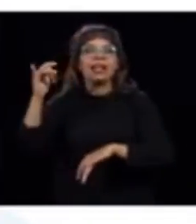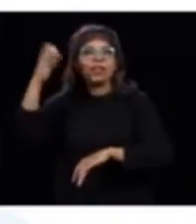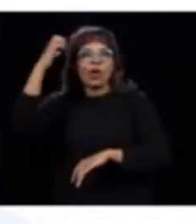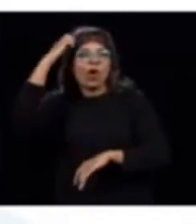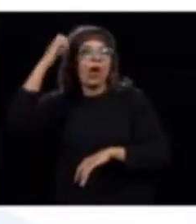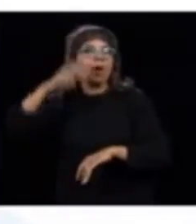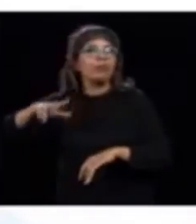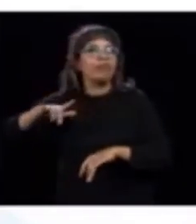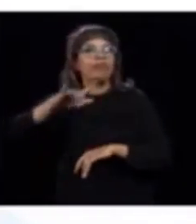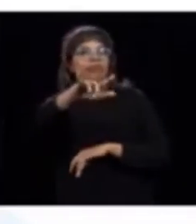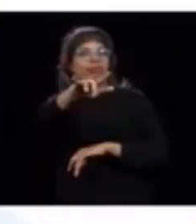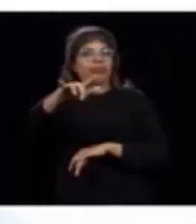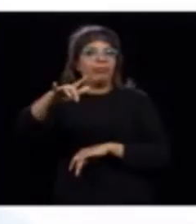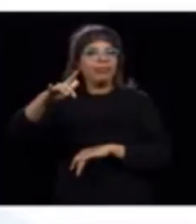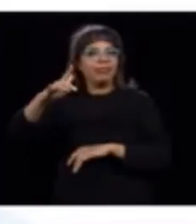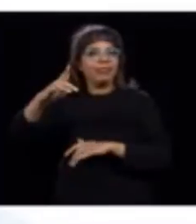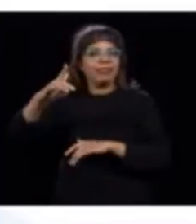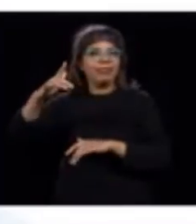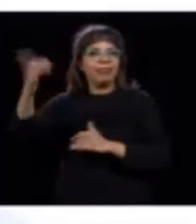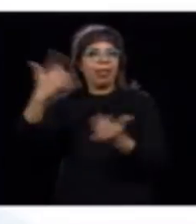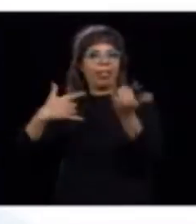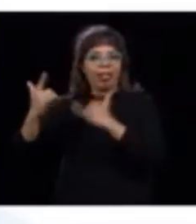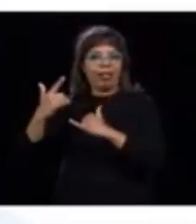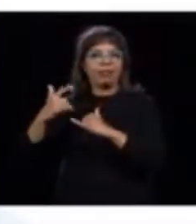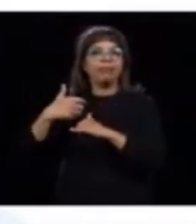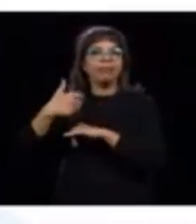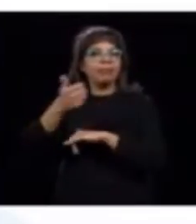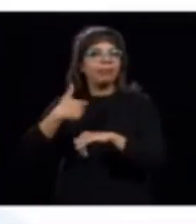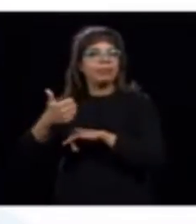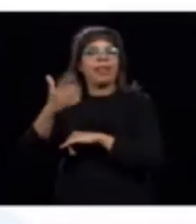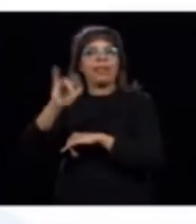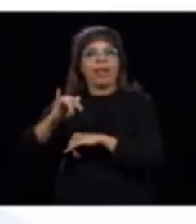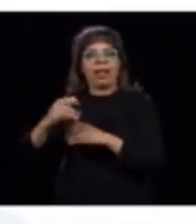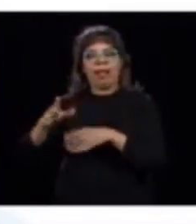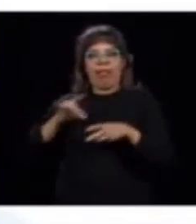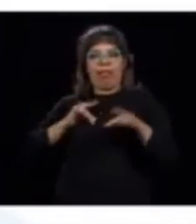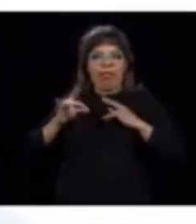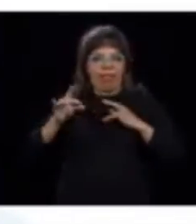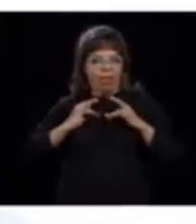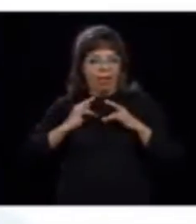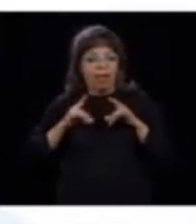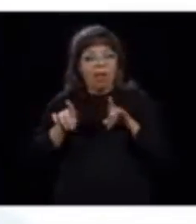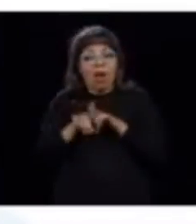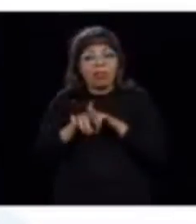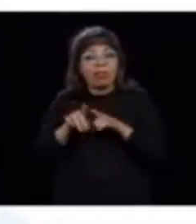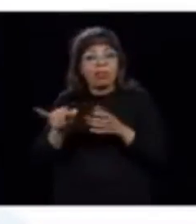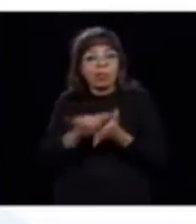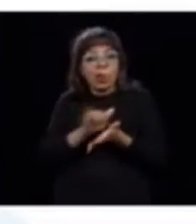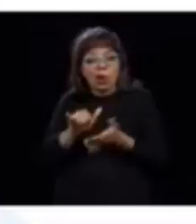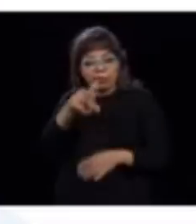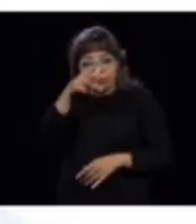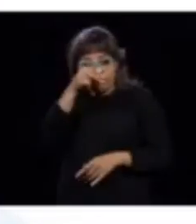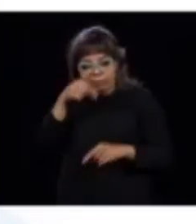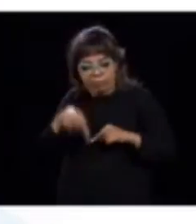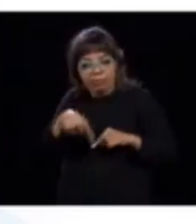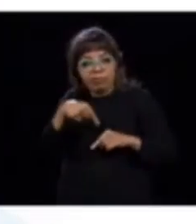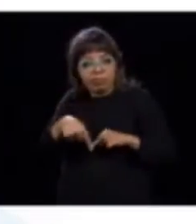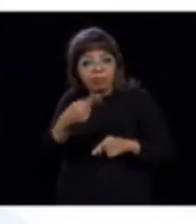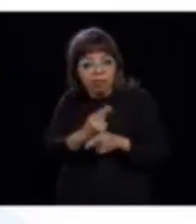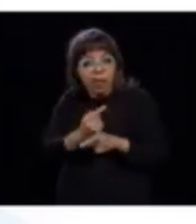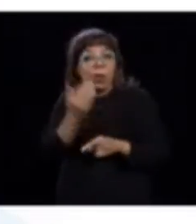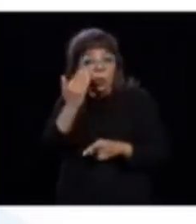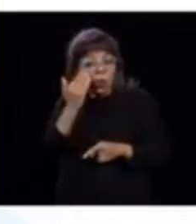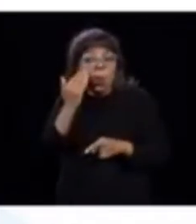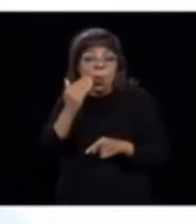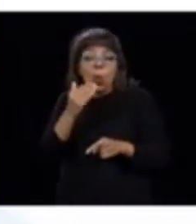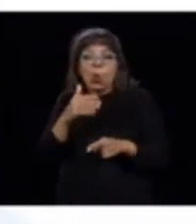more people came back with this. And we had the proximity with New York, which is very important. We know that the